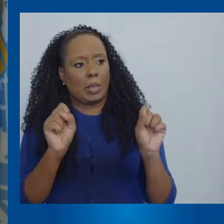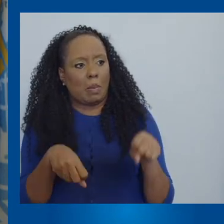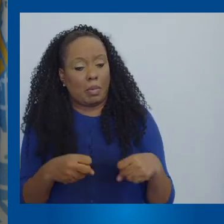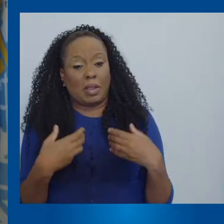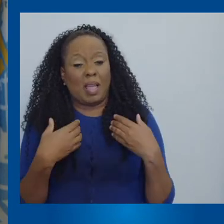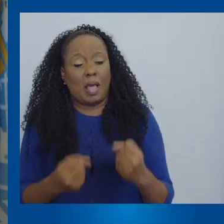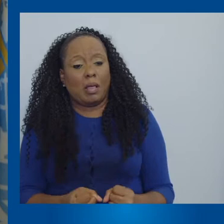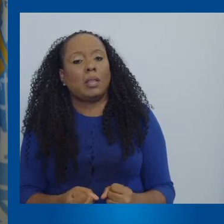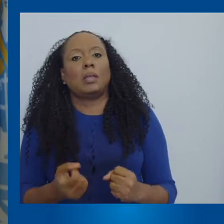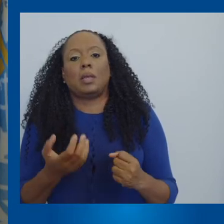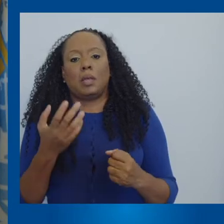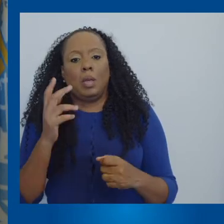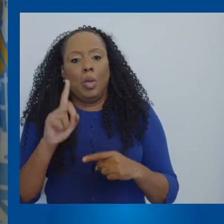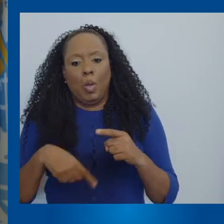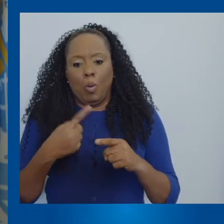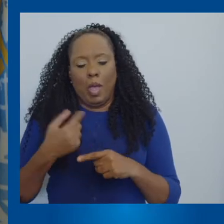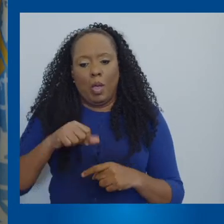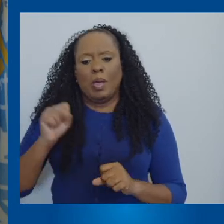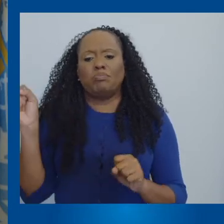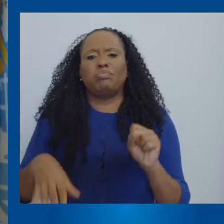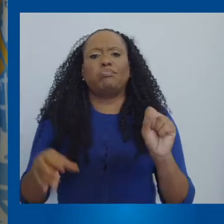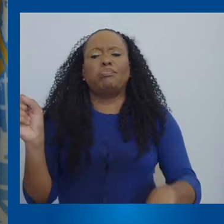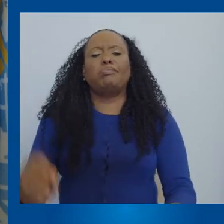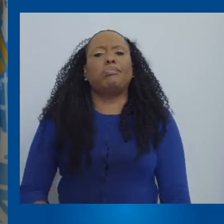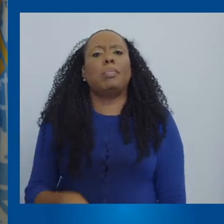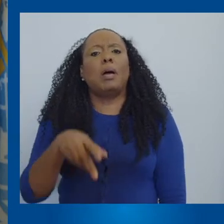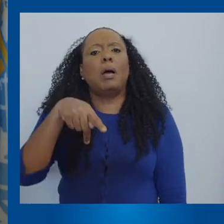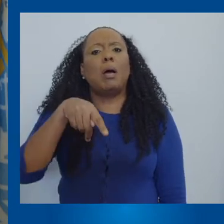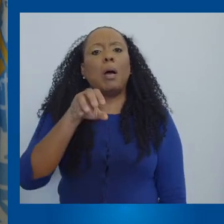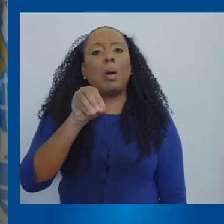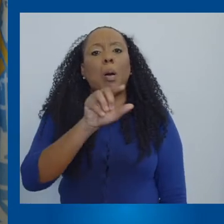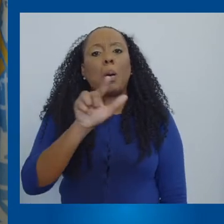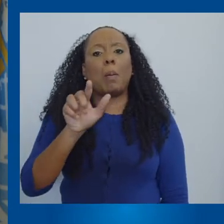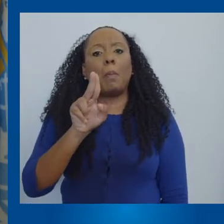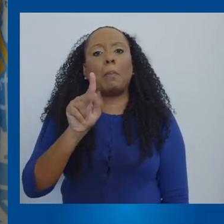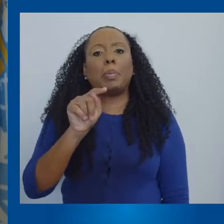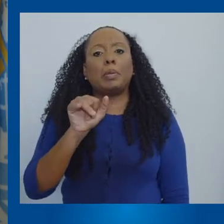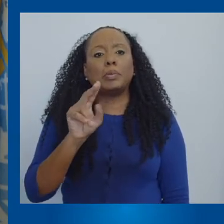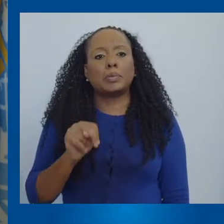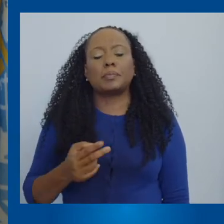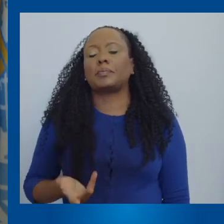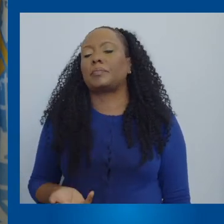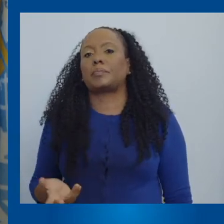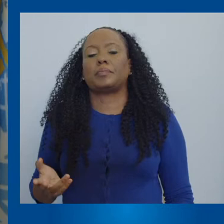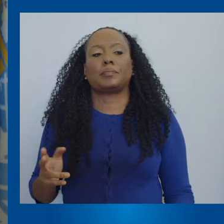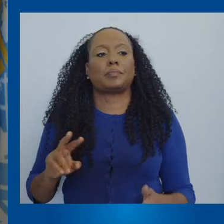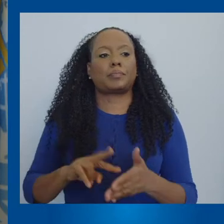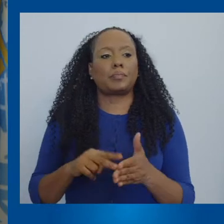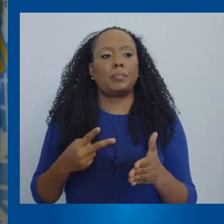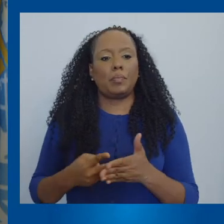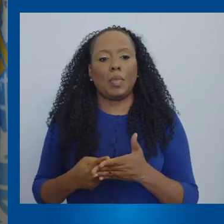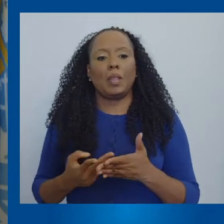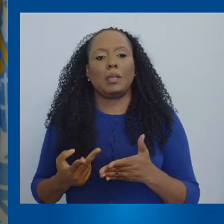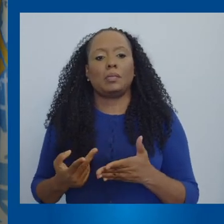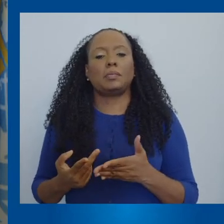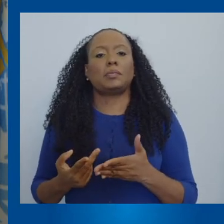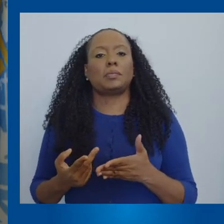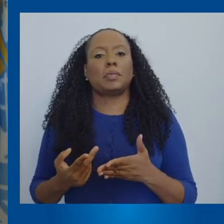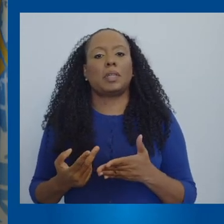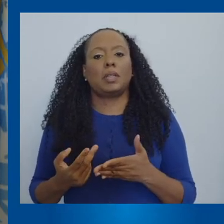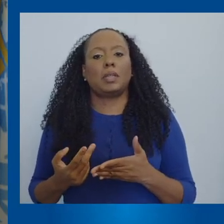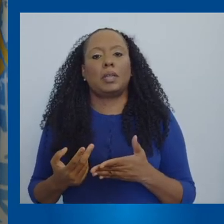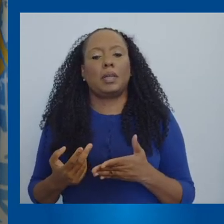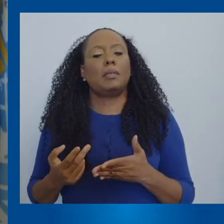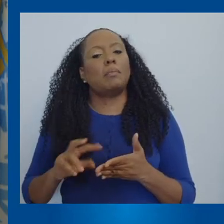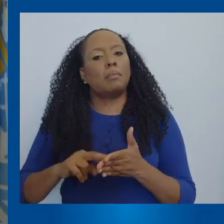health dimensions. When we are polluting into the environment with antimicrobials, we are causing resistance. We need to